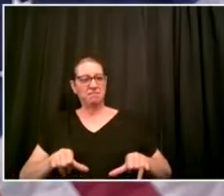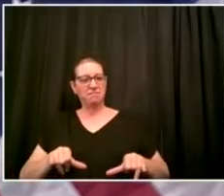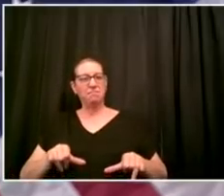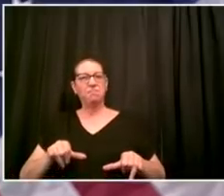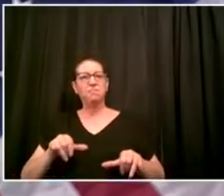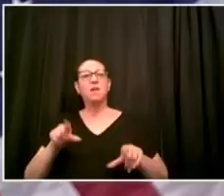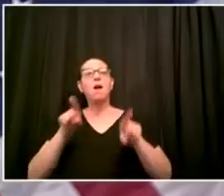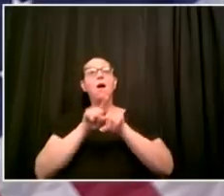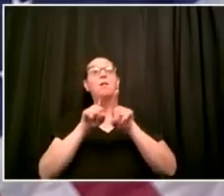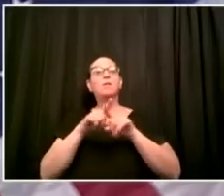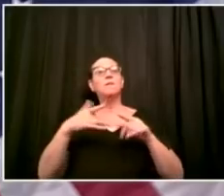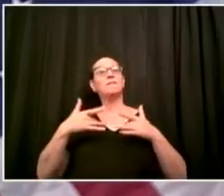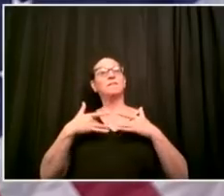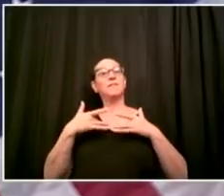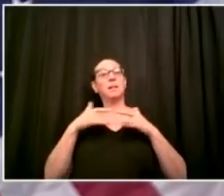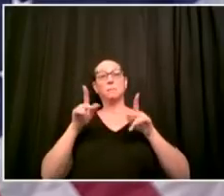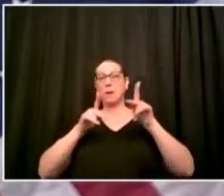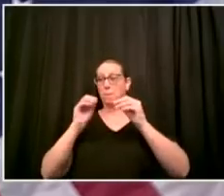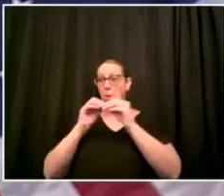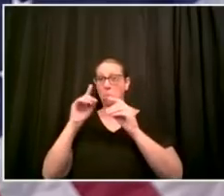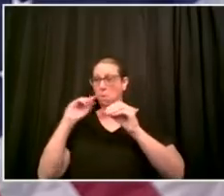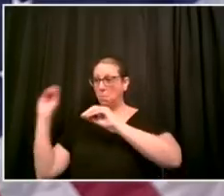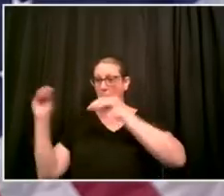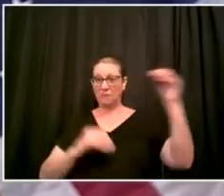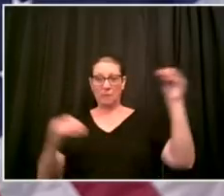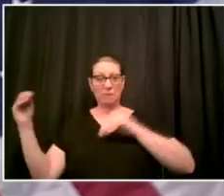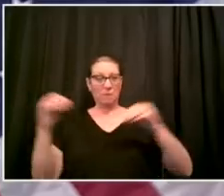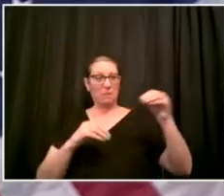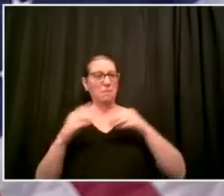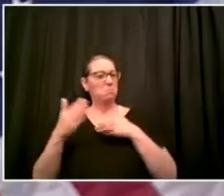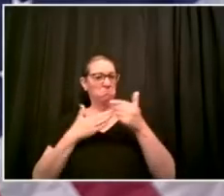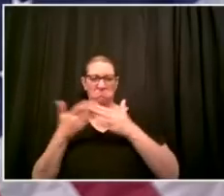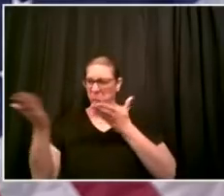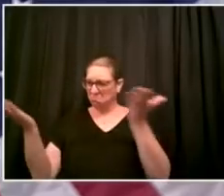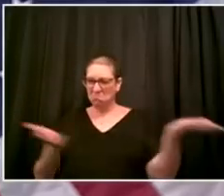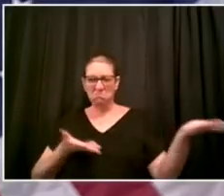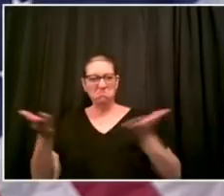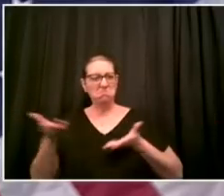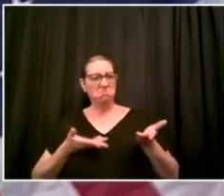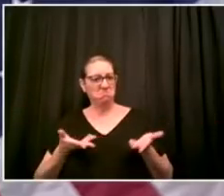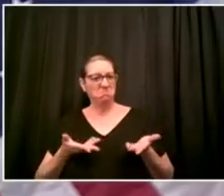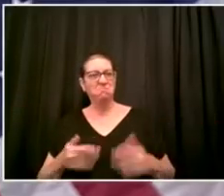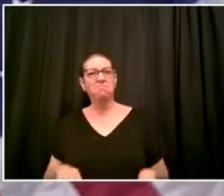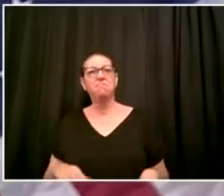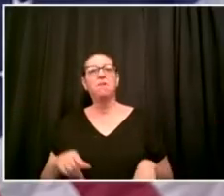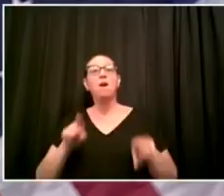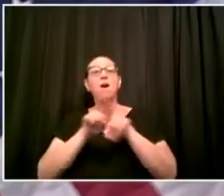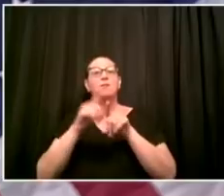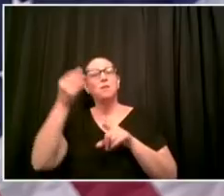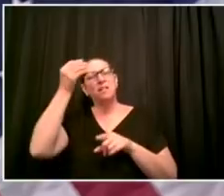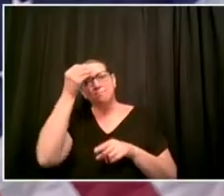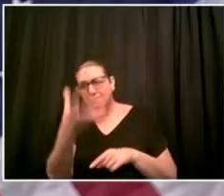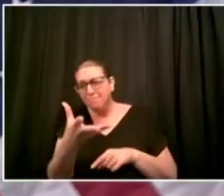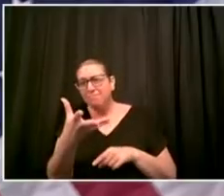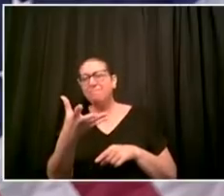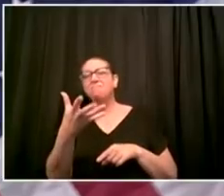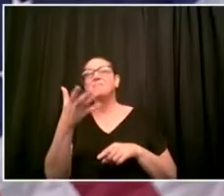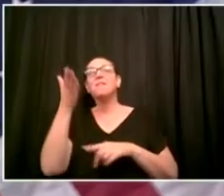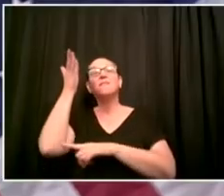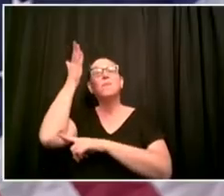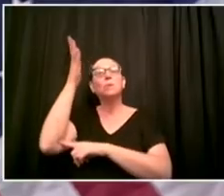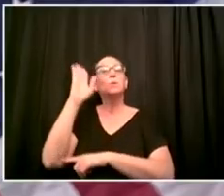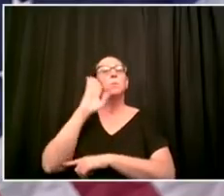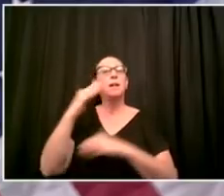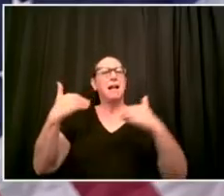change everything as well. So I'm confident about our future, and I'm also confident there's people all